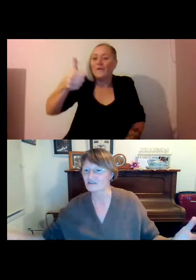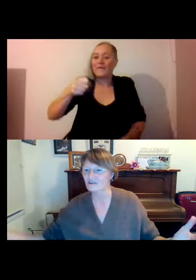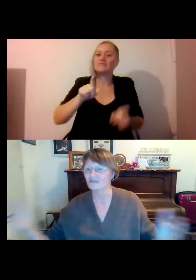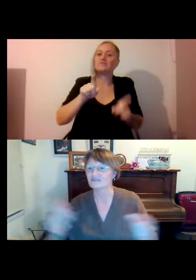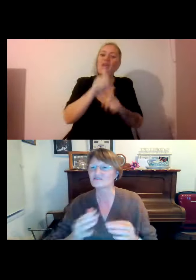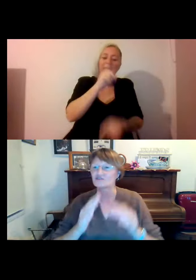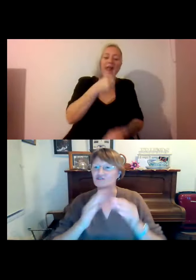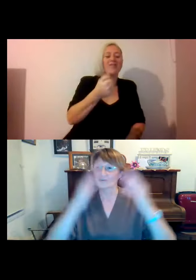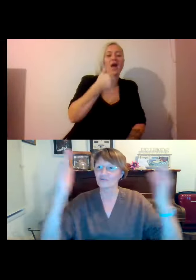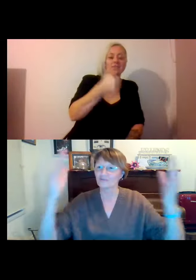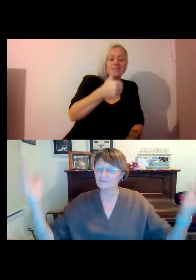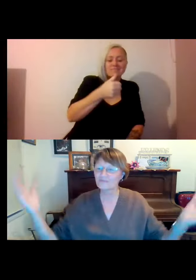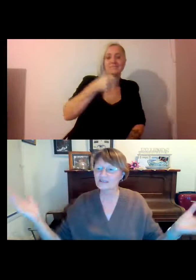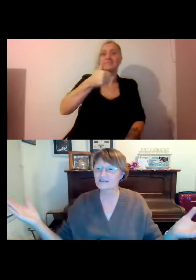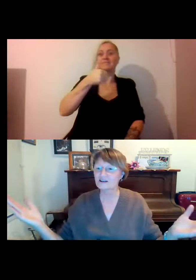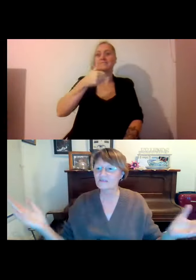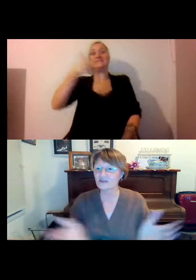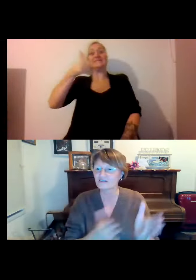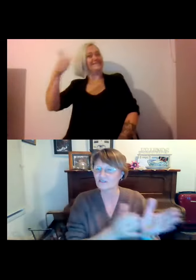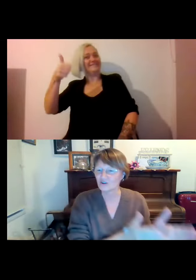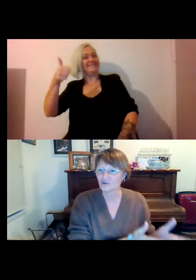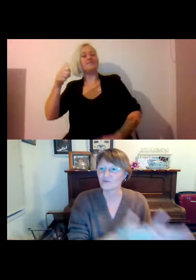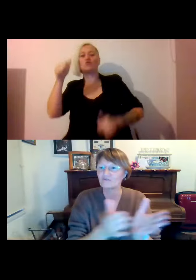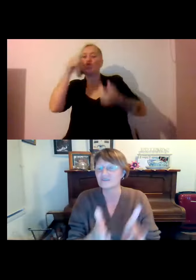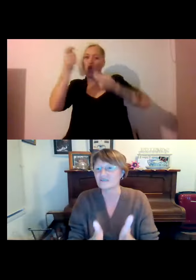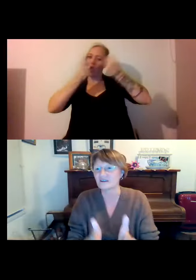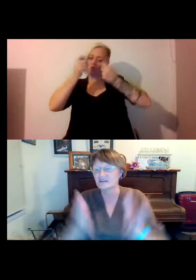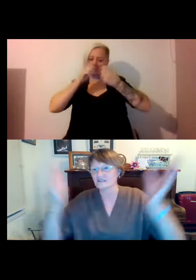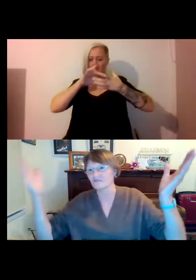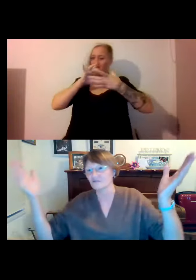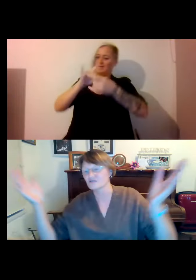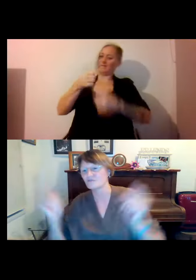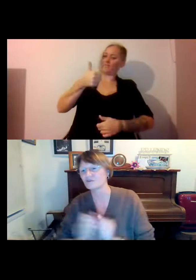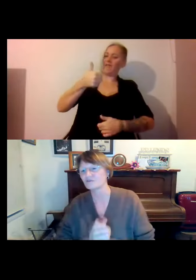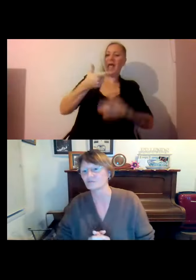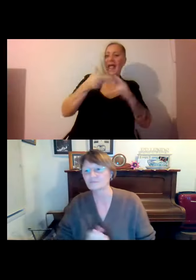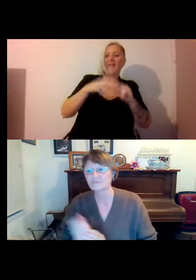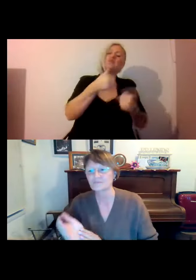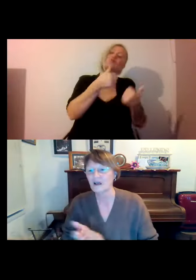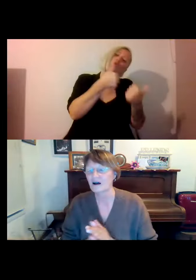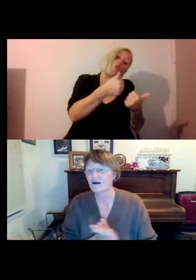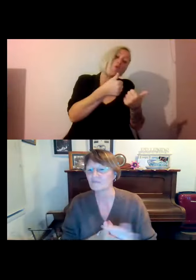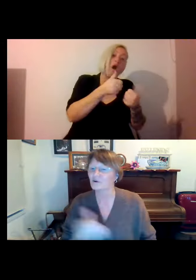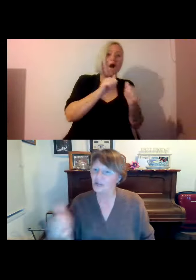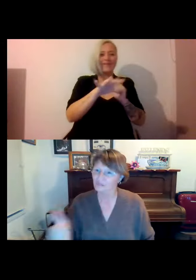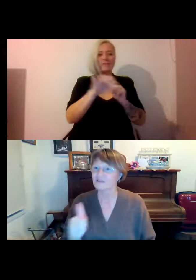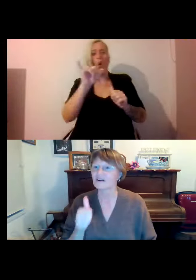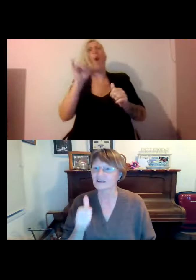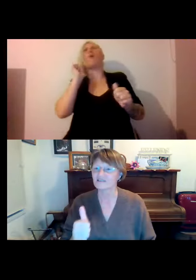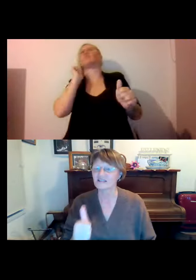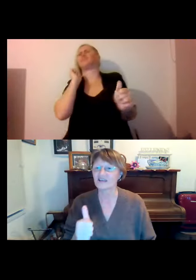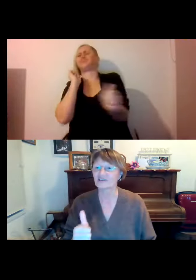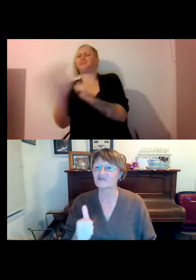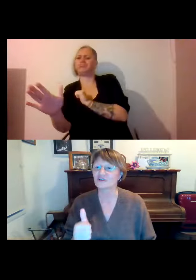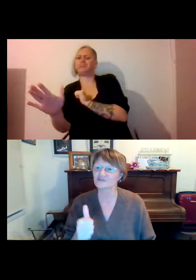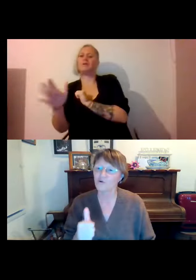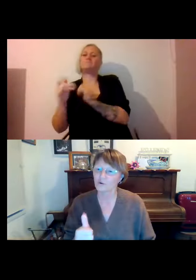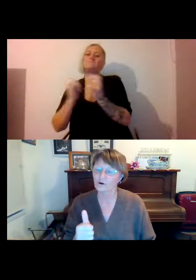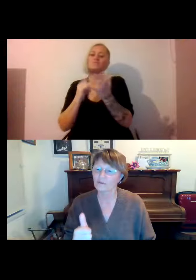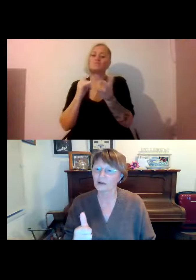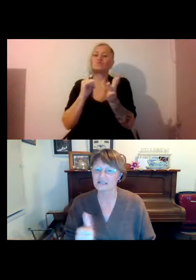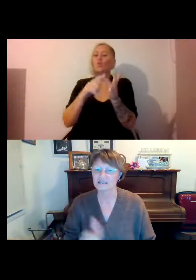different signs to show that something's, you know, good versus fantastic versus wonderful. They'll keep it, as I said, down to